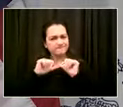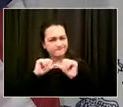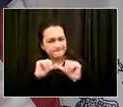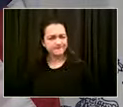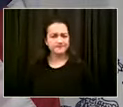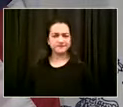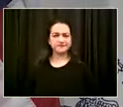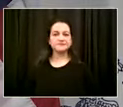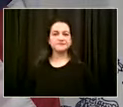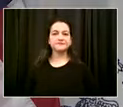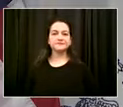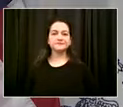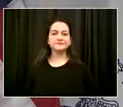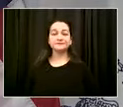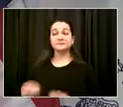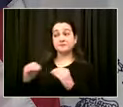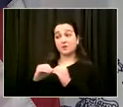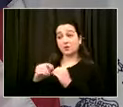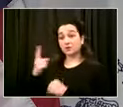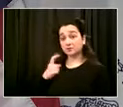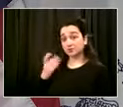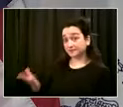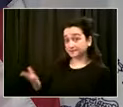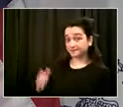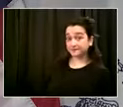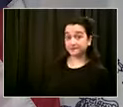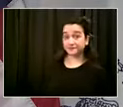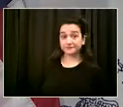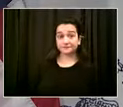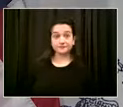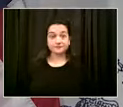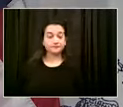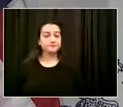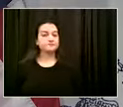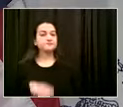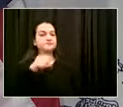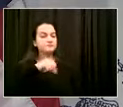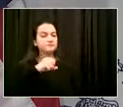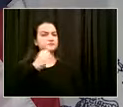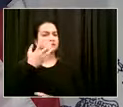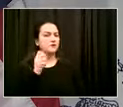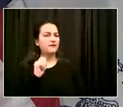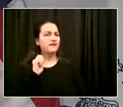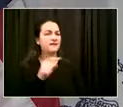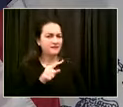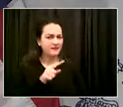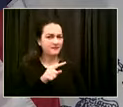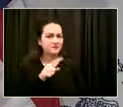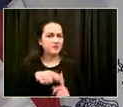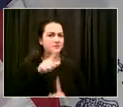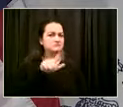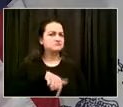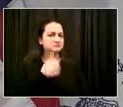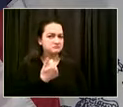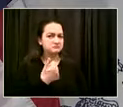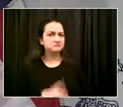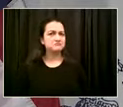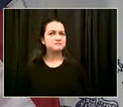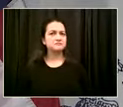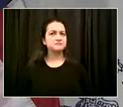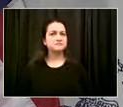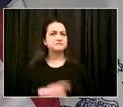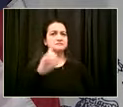Okay, then. You've been mentioning the Defense Production Act. Any hints from the administration that they're actually going to do that?